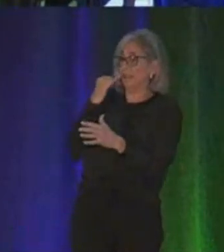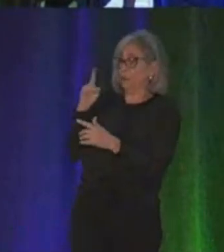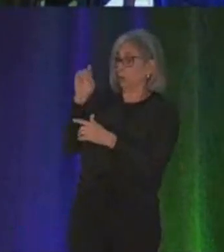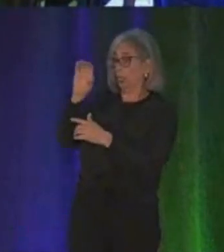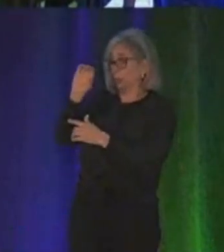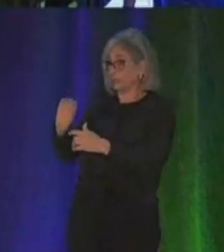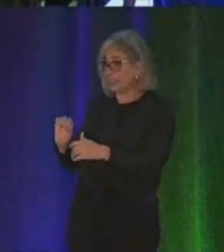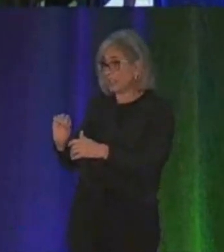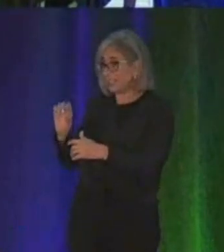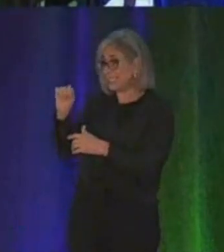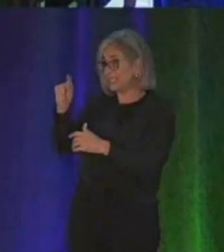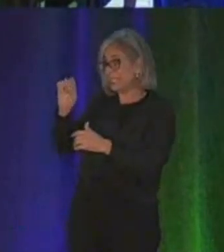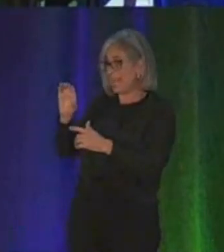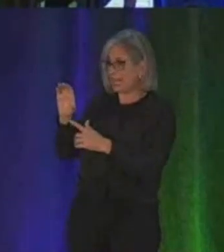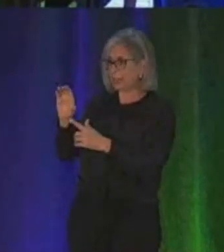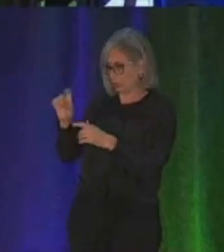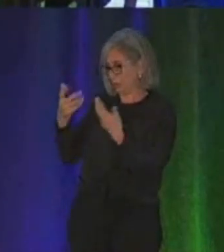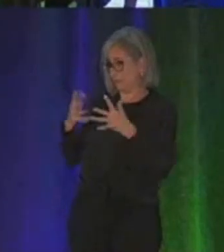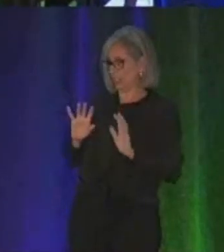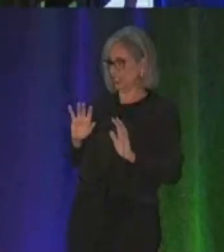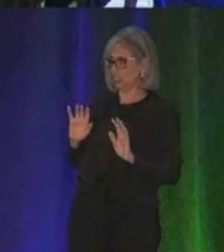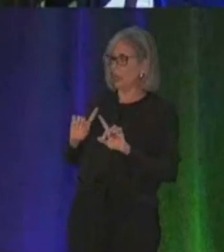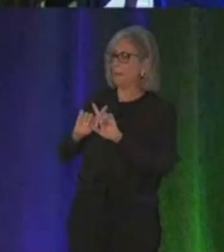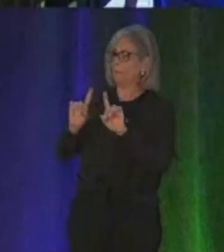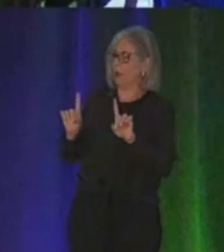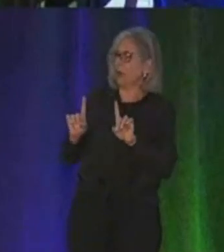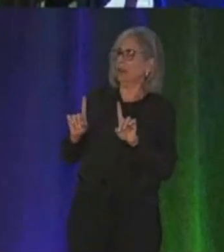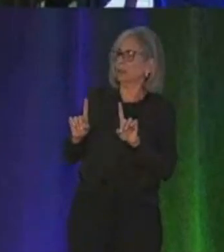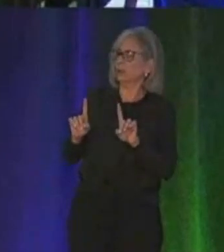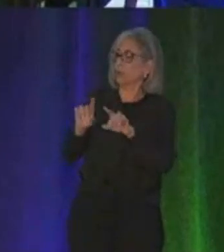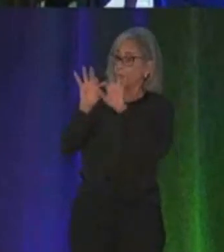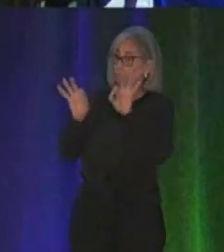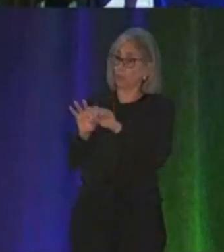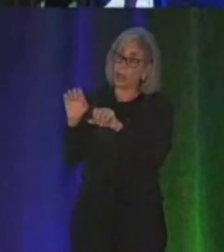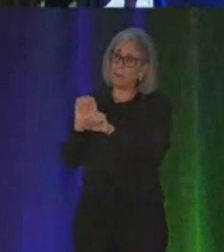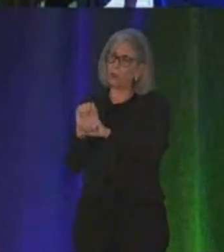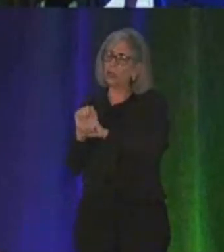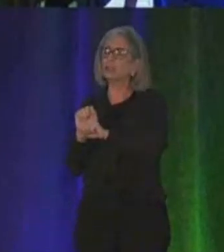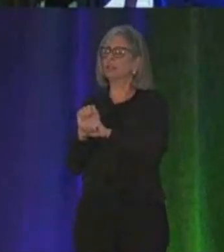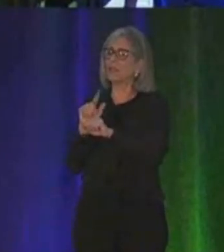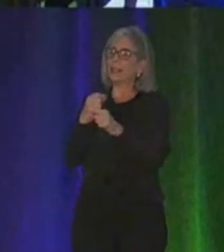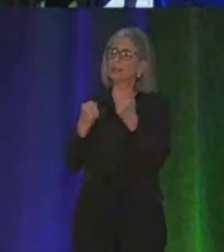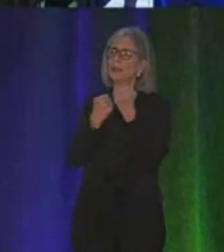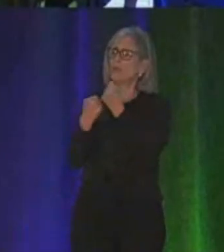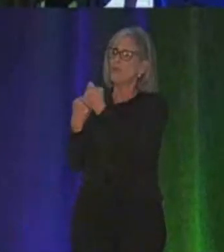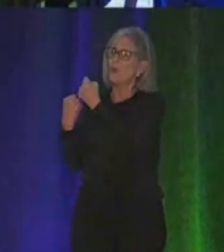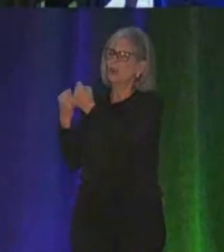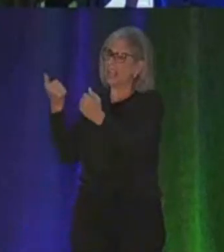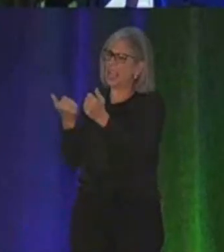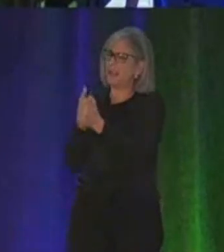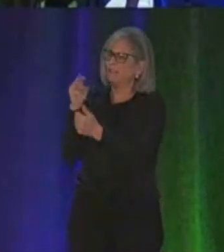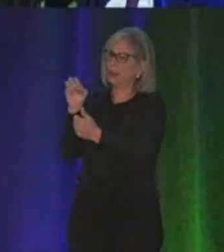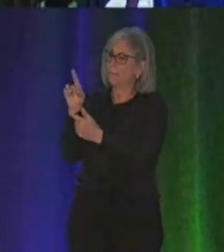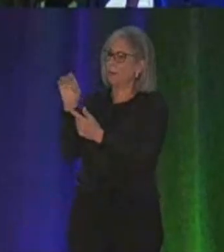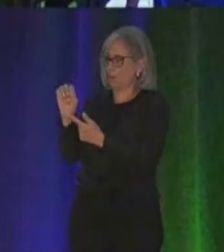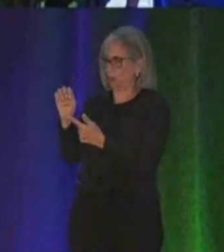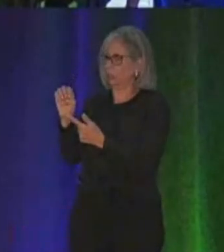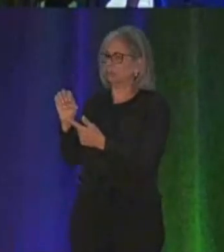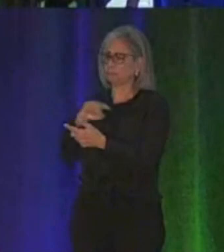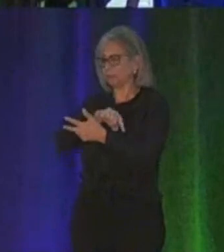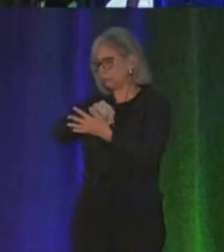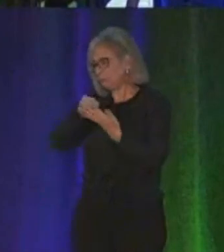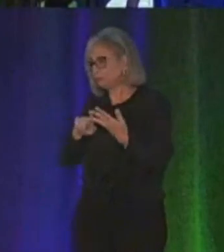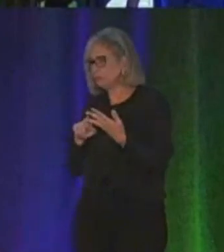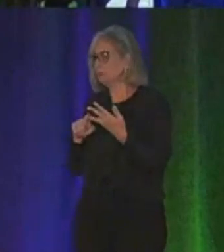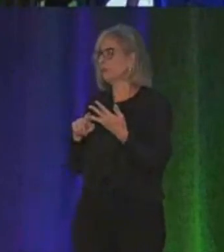100% static, you can be done here. That's kind of what's great about a lot of these new frameworks. They support every mode. This is a fully static mode. They might